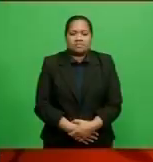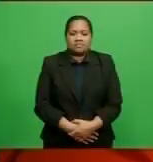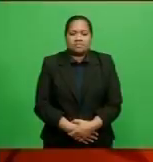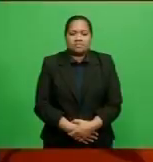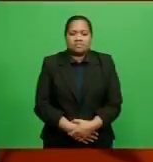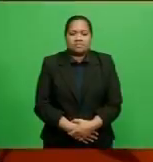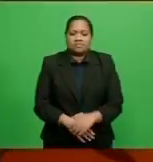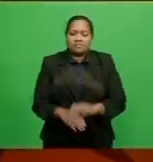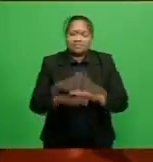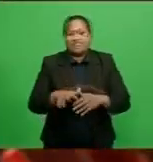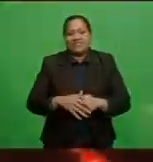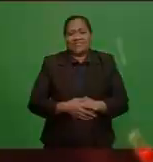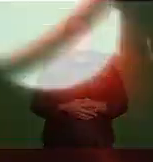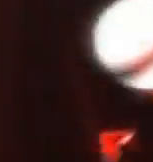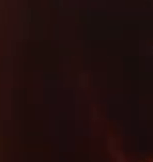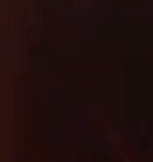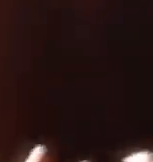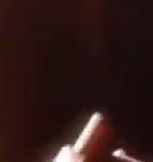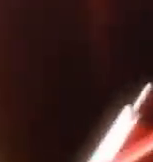That's it from Sports Tonight.